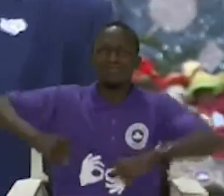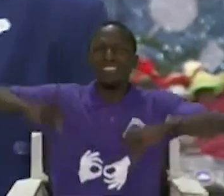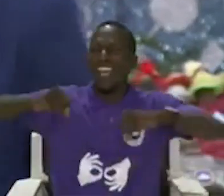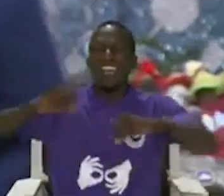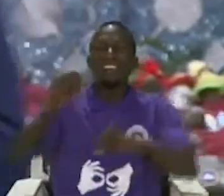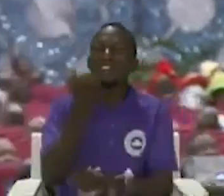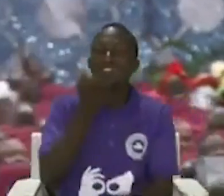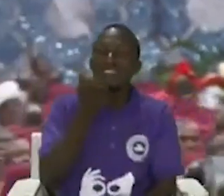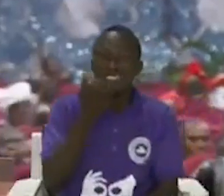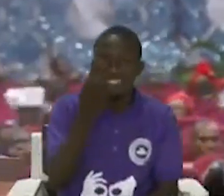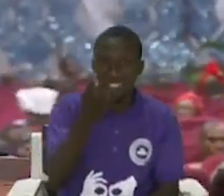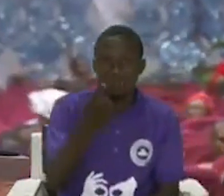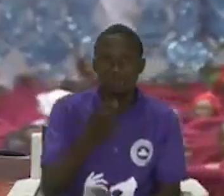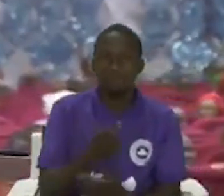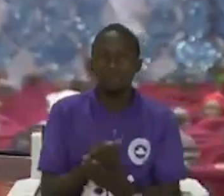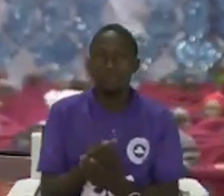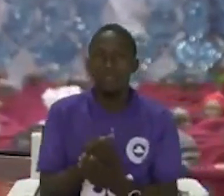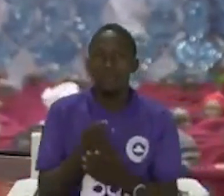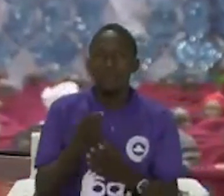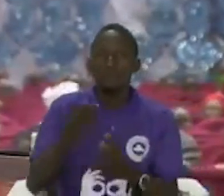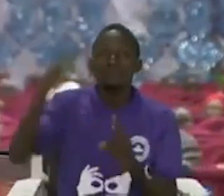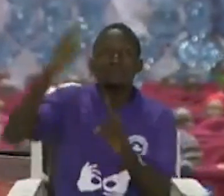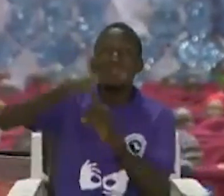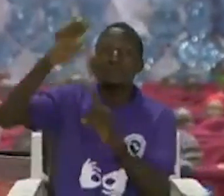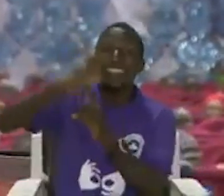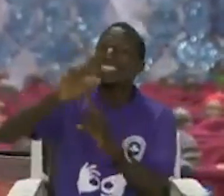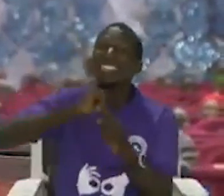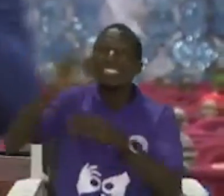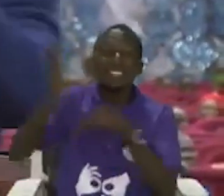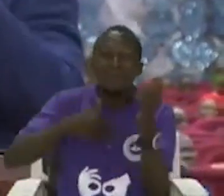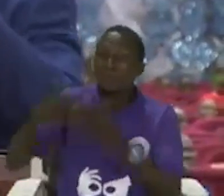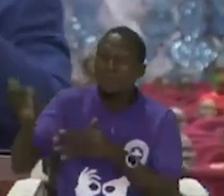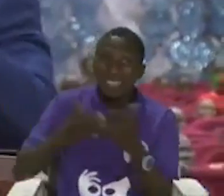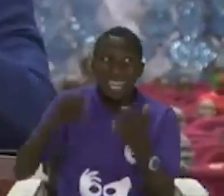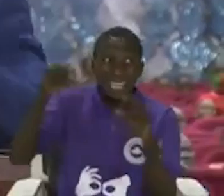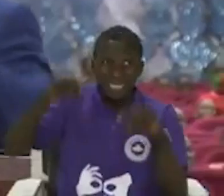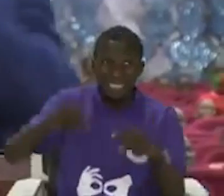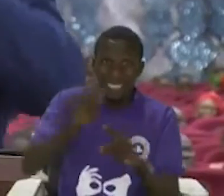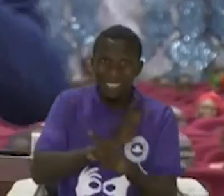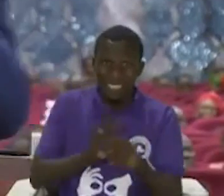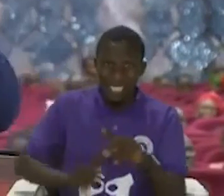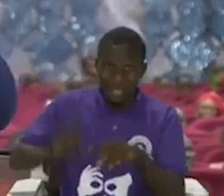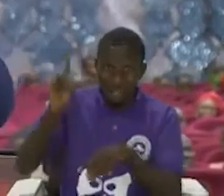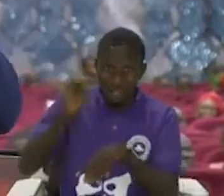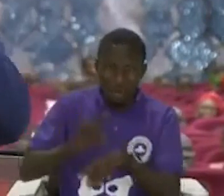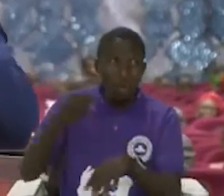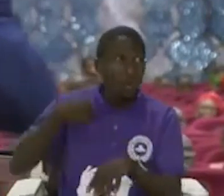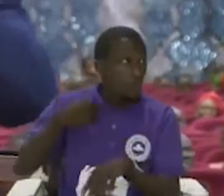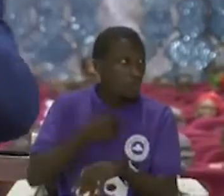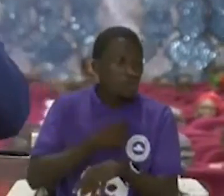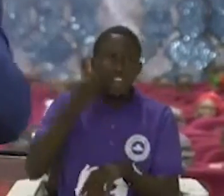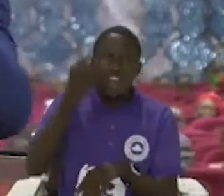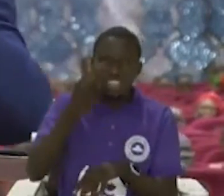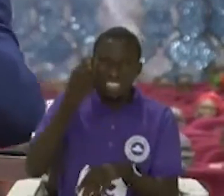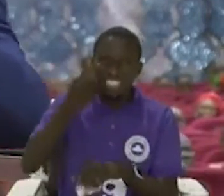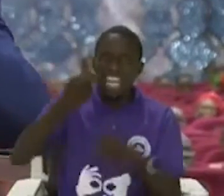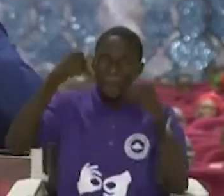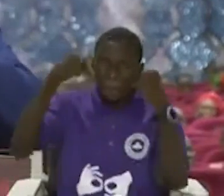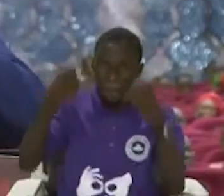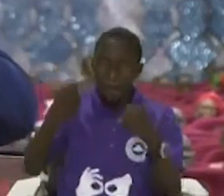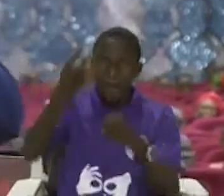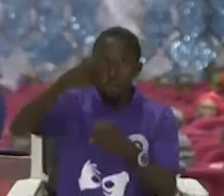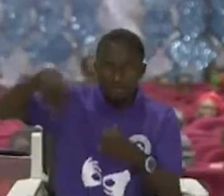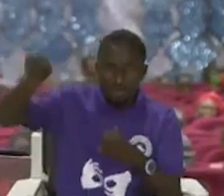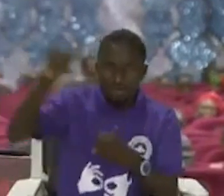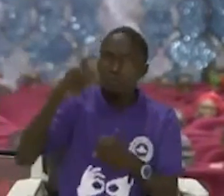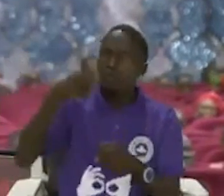wrong. Popularity is not impact. In this kingdom, we understand power. Those who